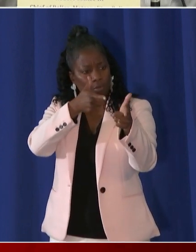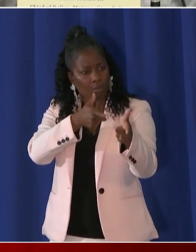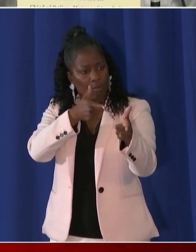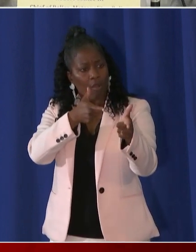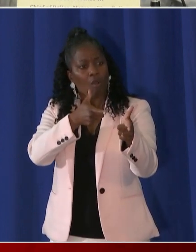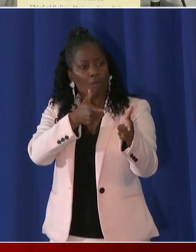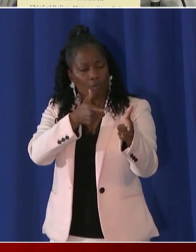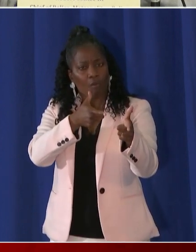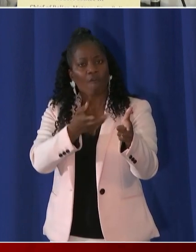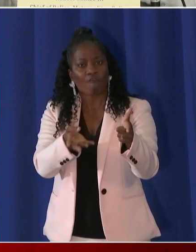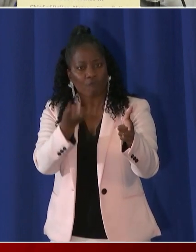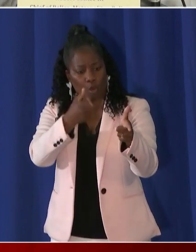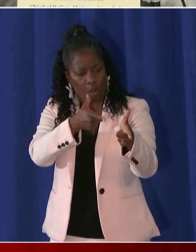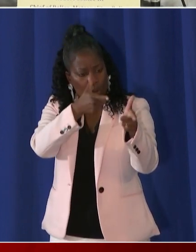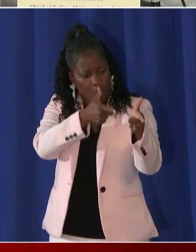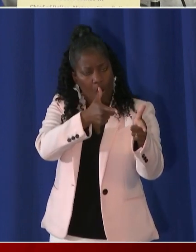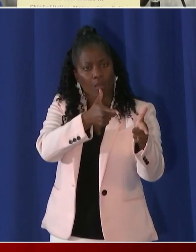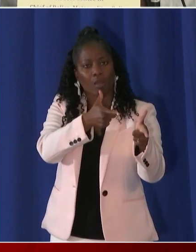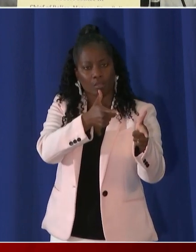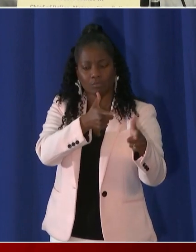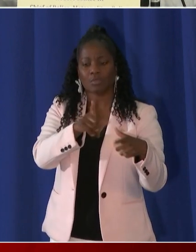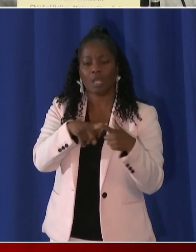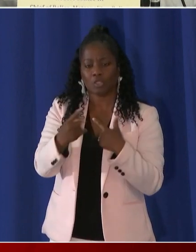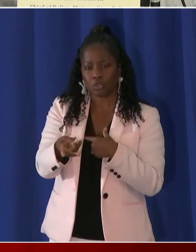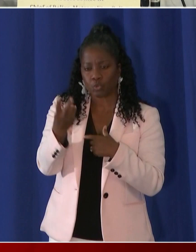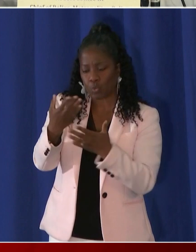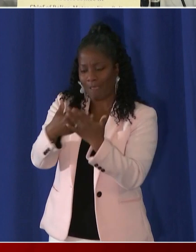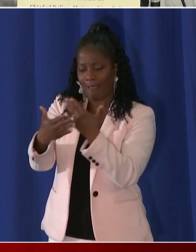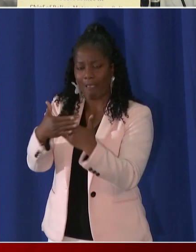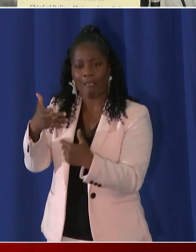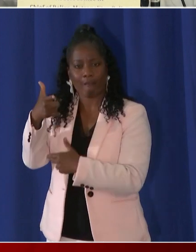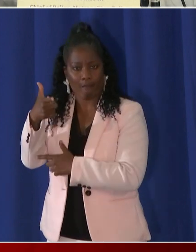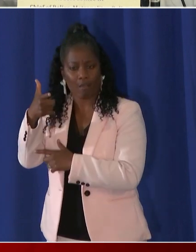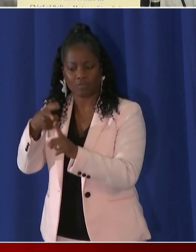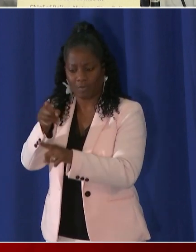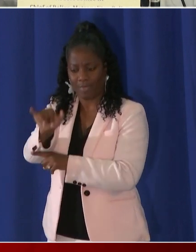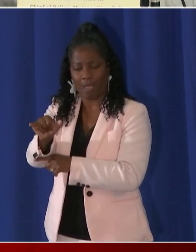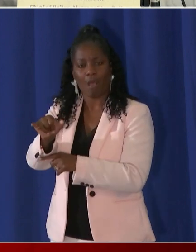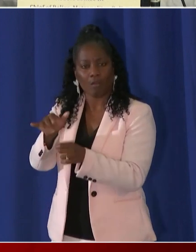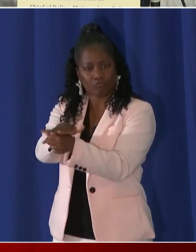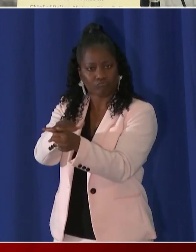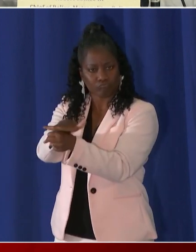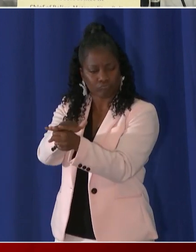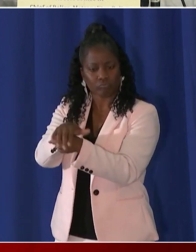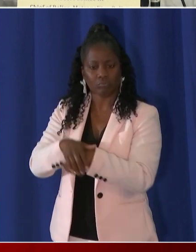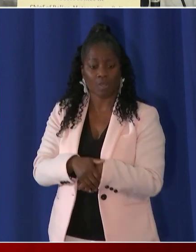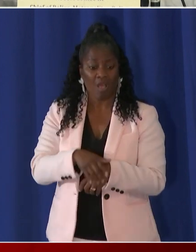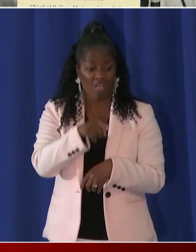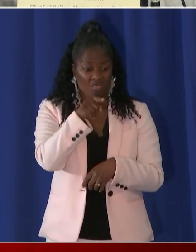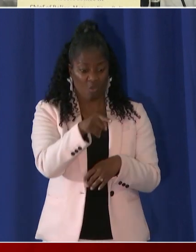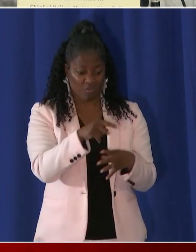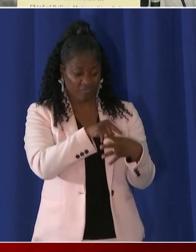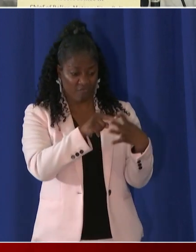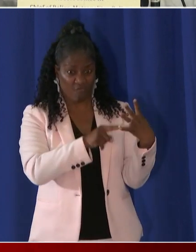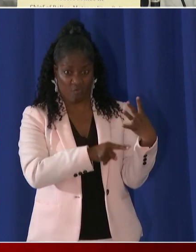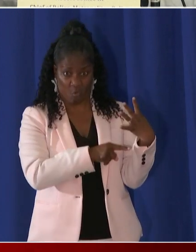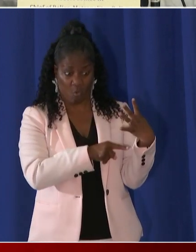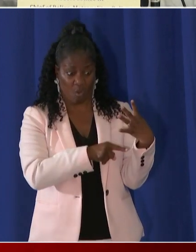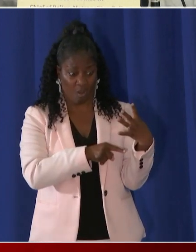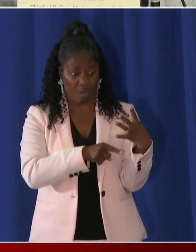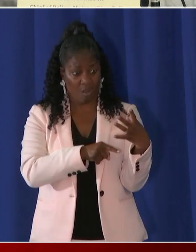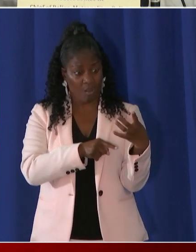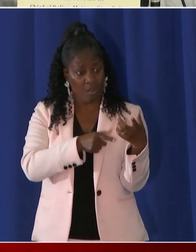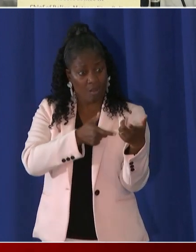4 long guns and 2 handguns out of that location. Of the 4 long guns, 3 of